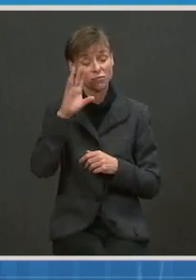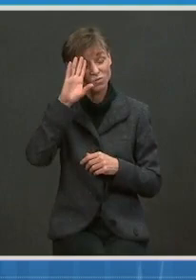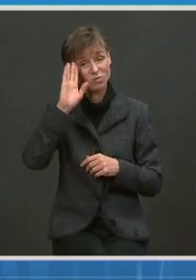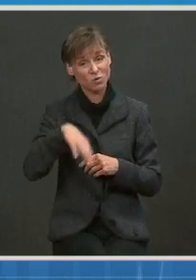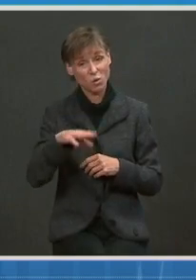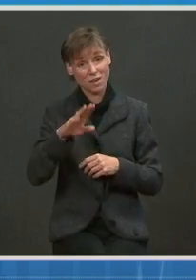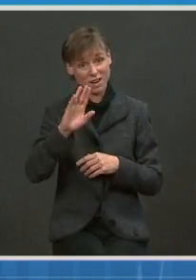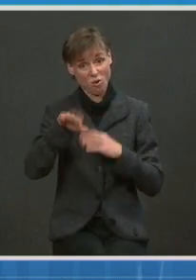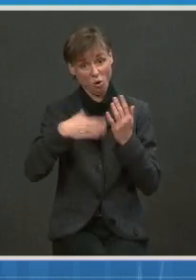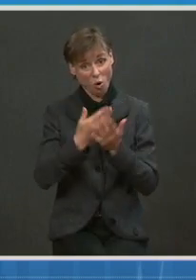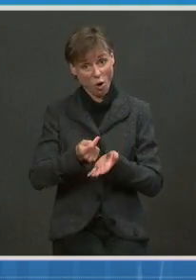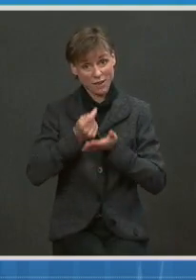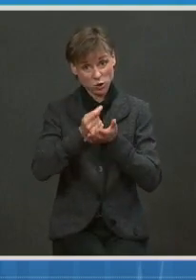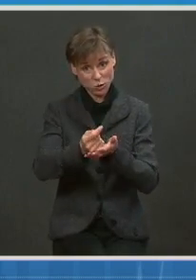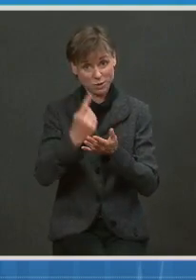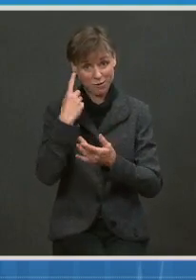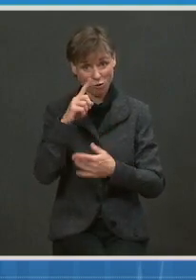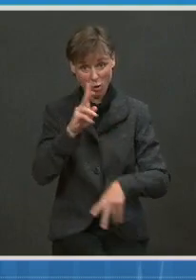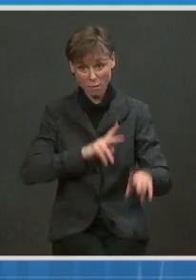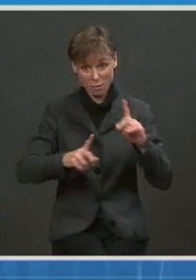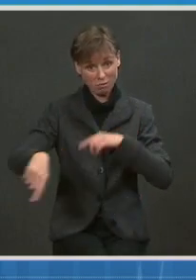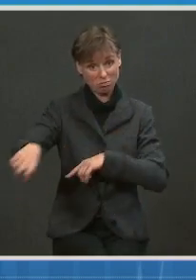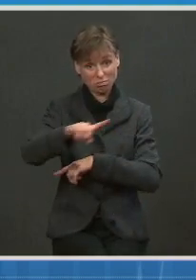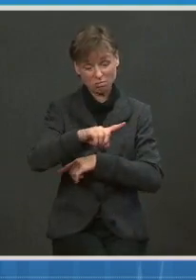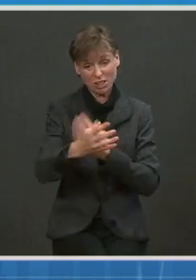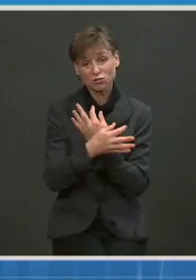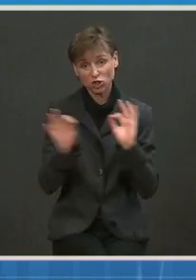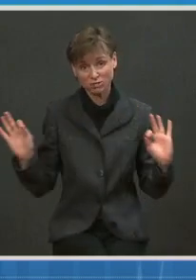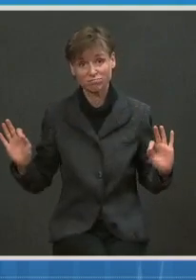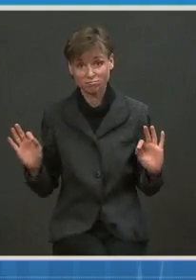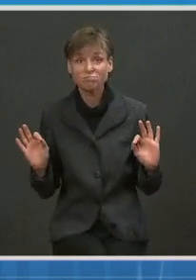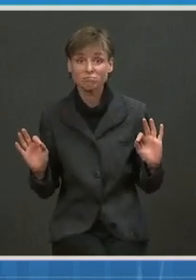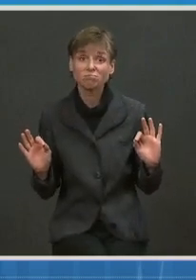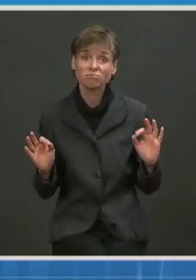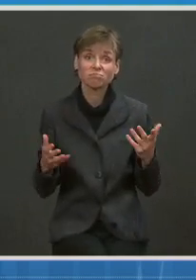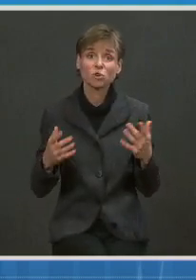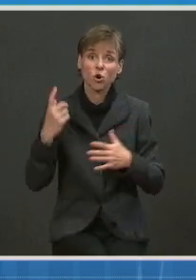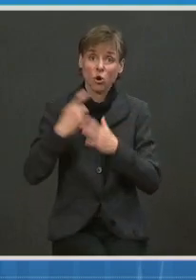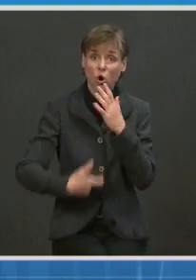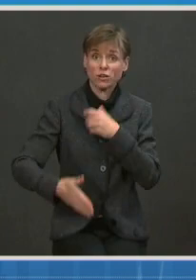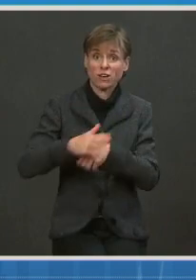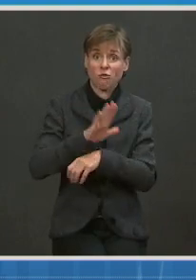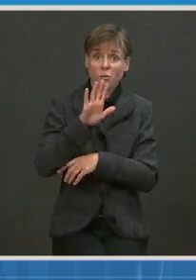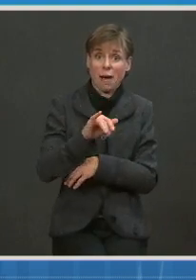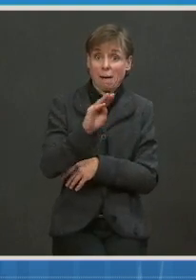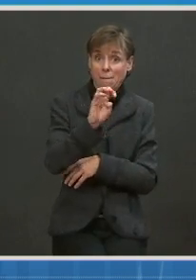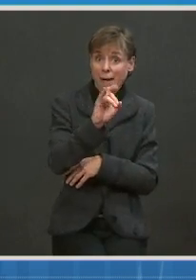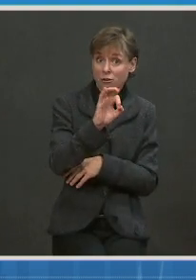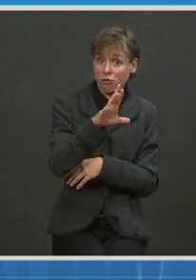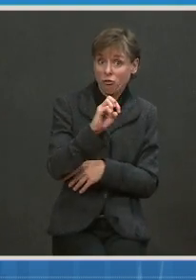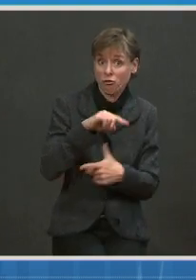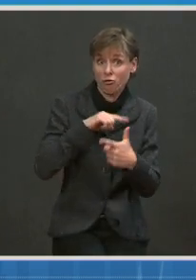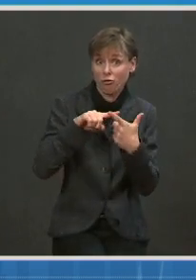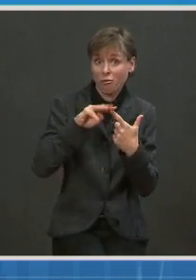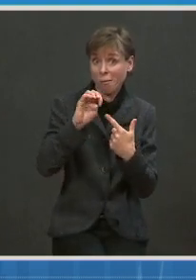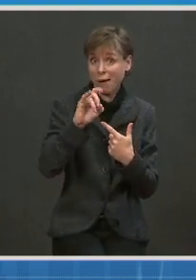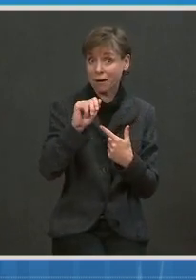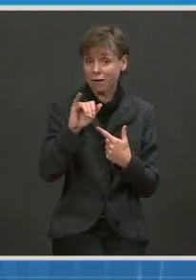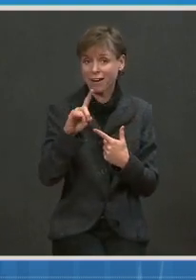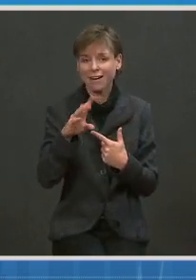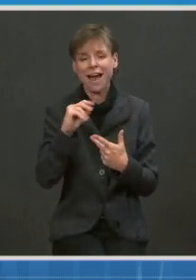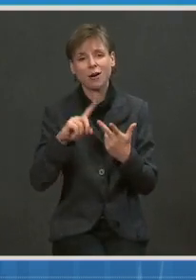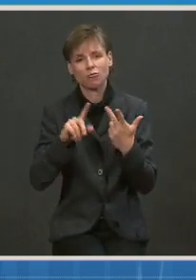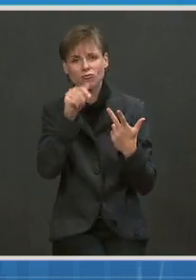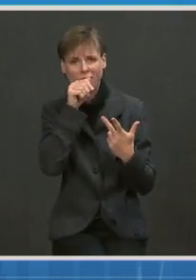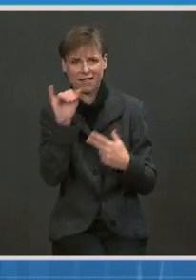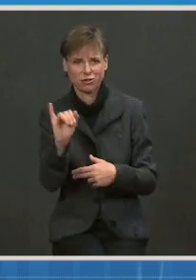of administering them is covered by Medicare, Medicaid, and most private insurance companies. And these therapies are already available across the United States,